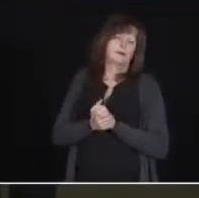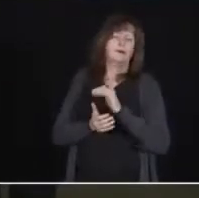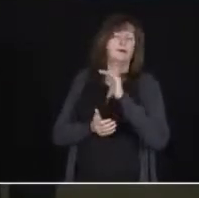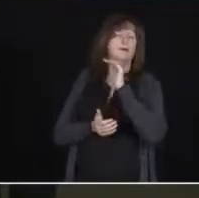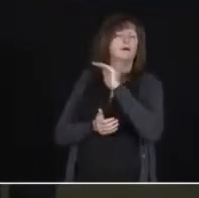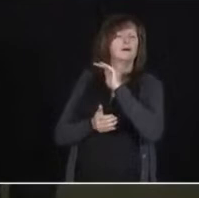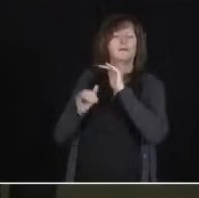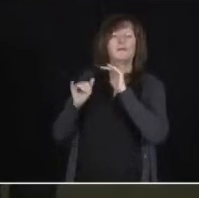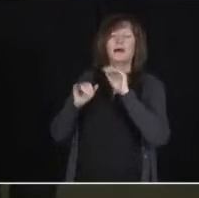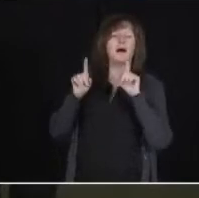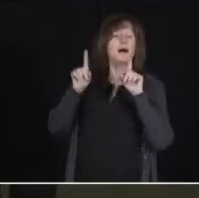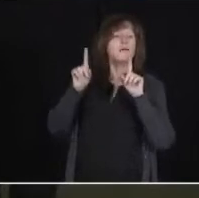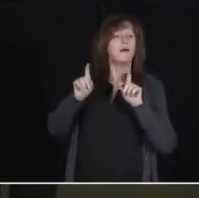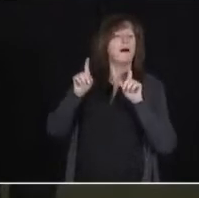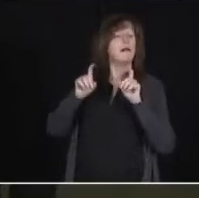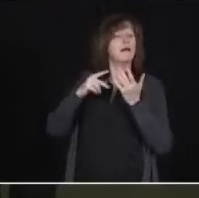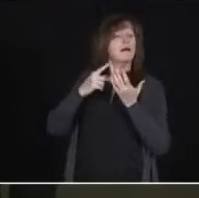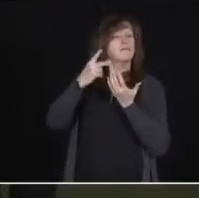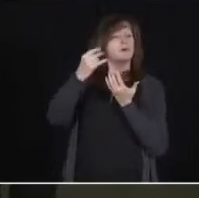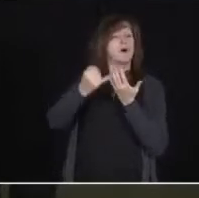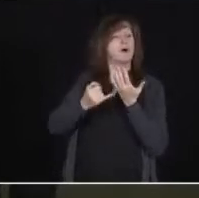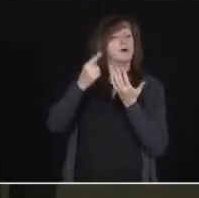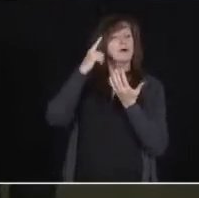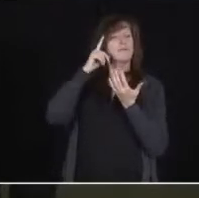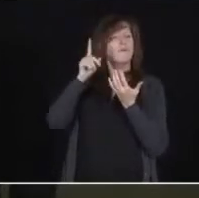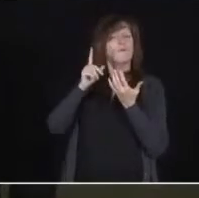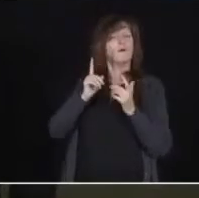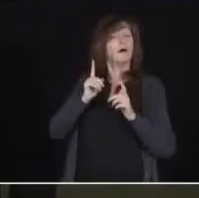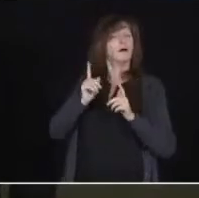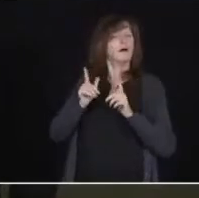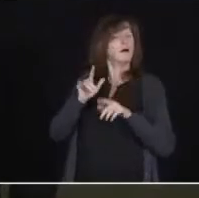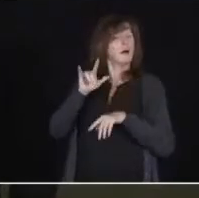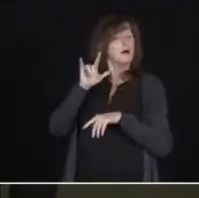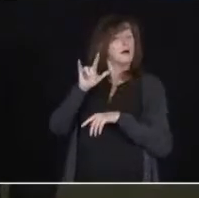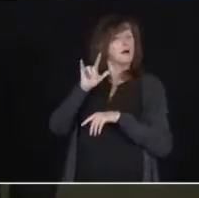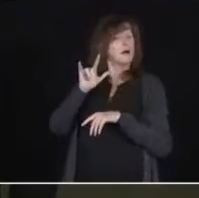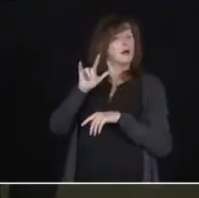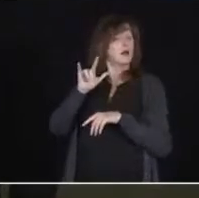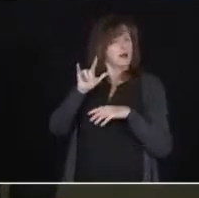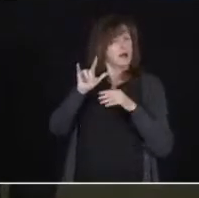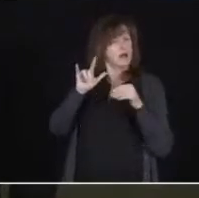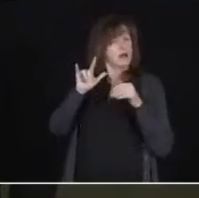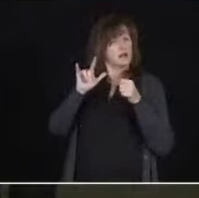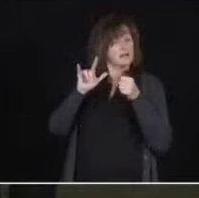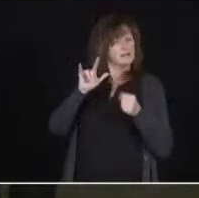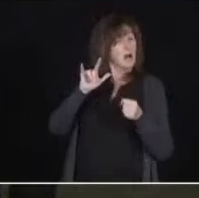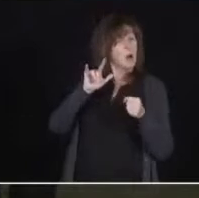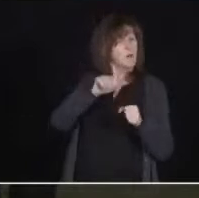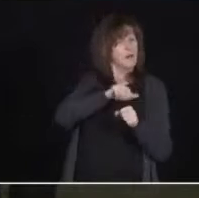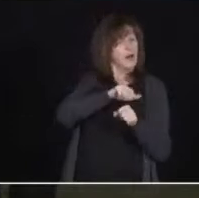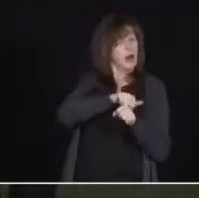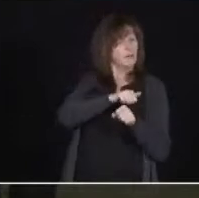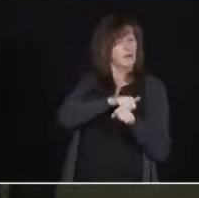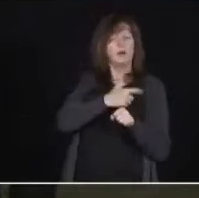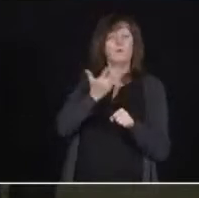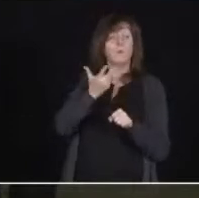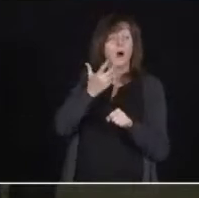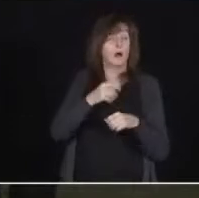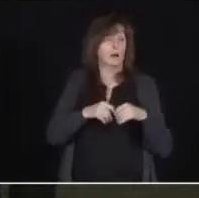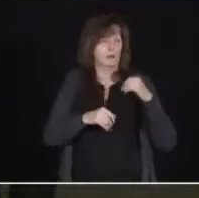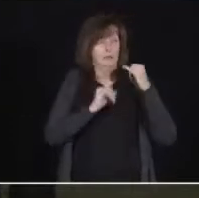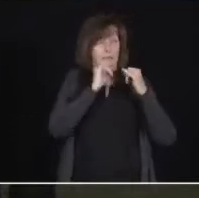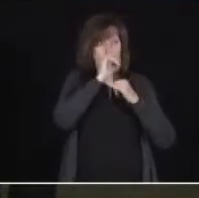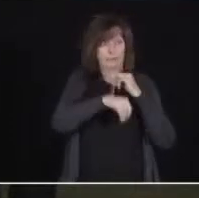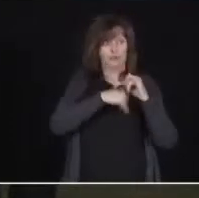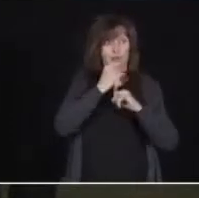for Calgary Airport and the land crossing in southern Alberta, where international travelers will have the option of being tested at